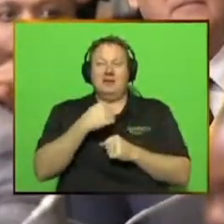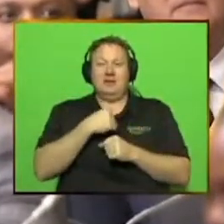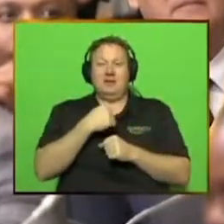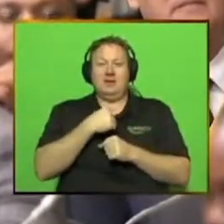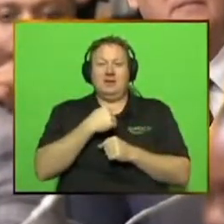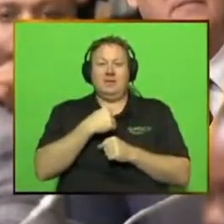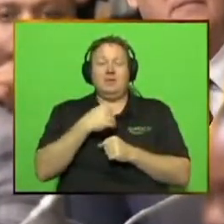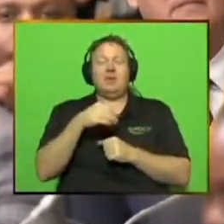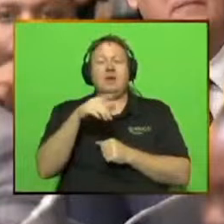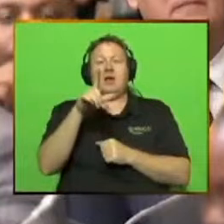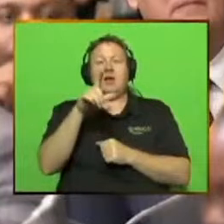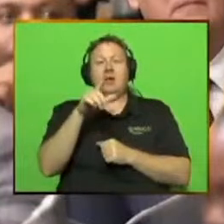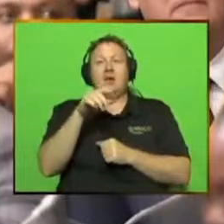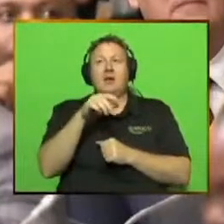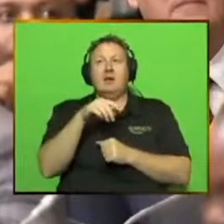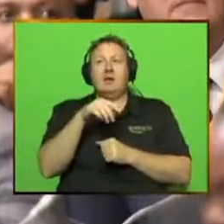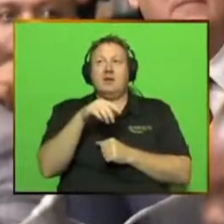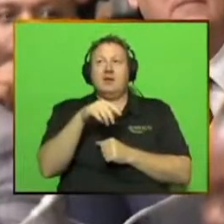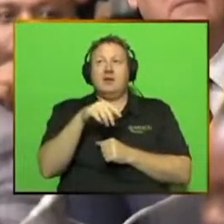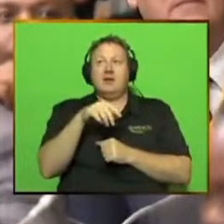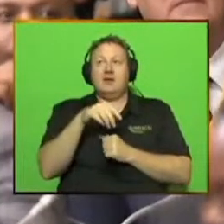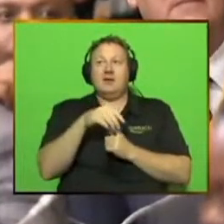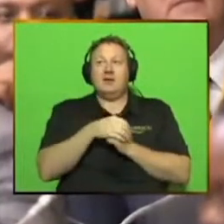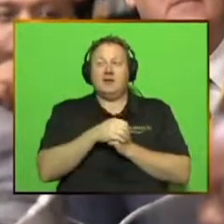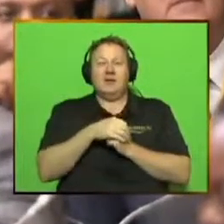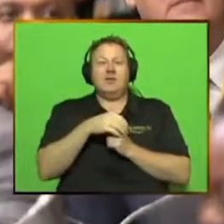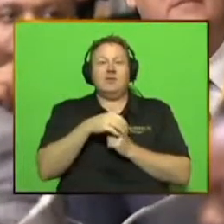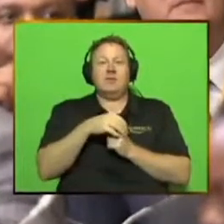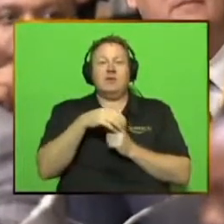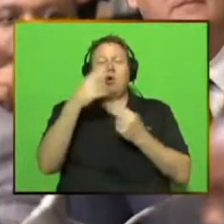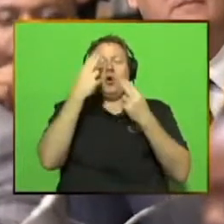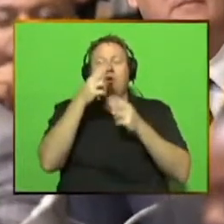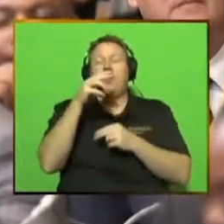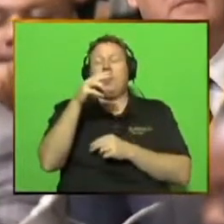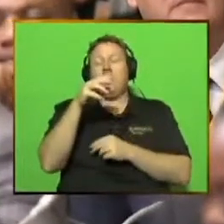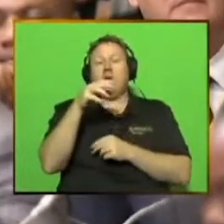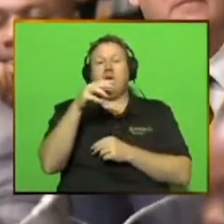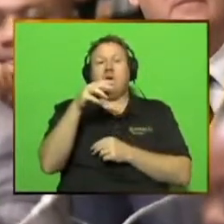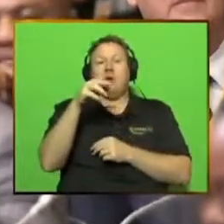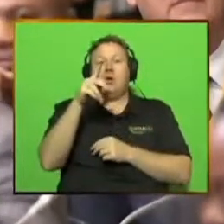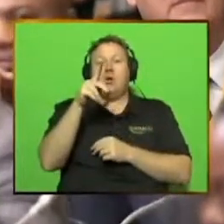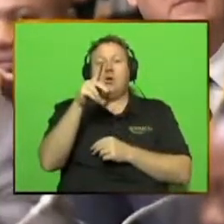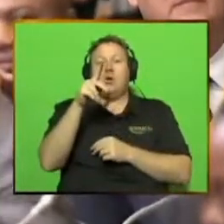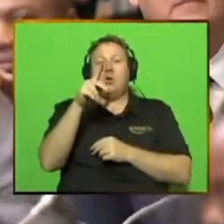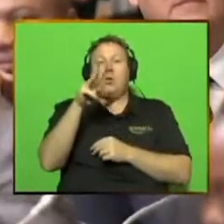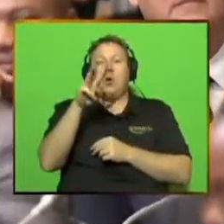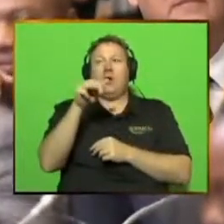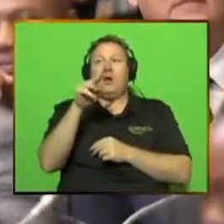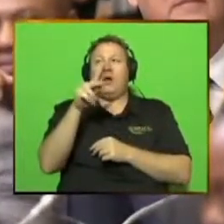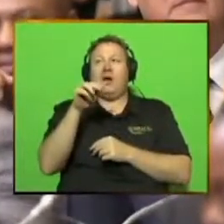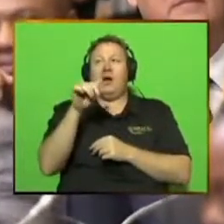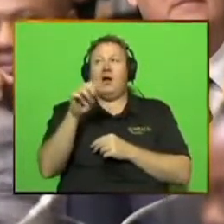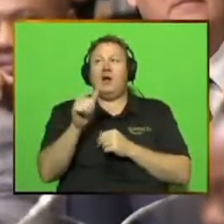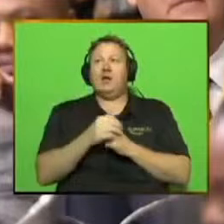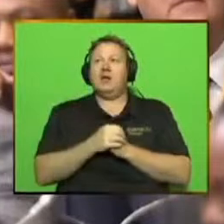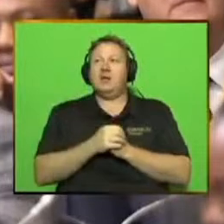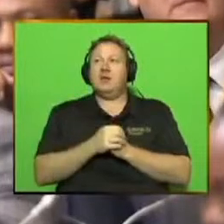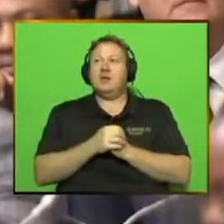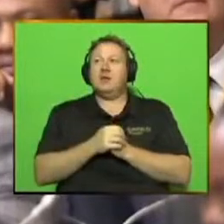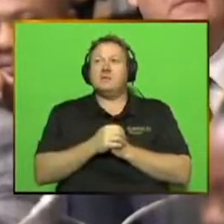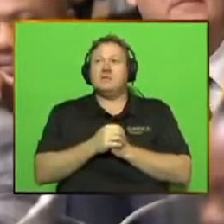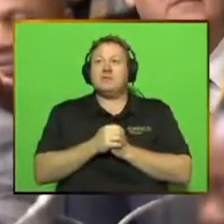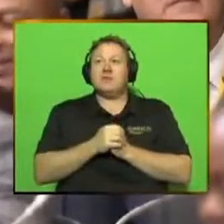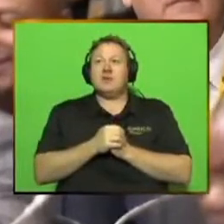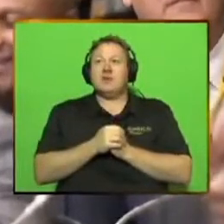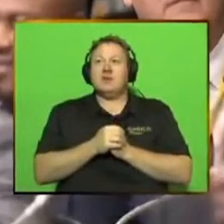Ngabayomzi Lawrence Saziso Kwangwa, ichawe lezulu zigodlwana zemazendala zingalala